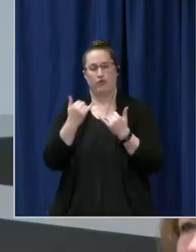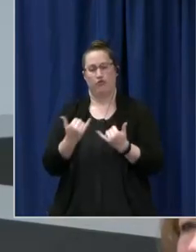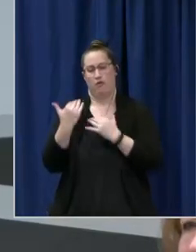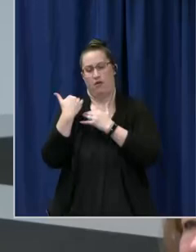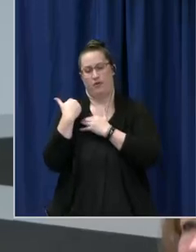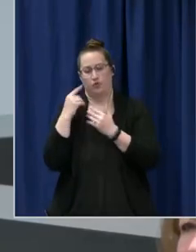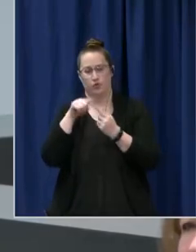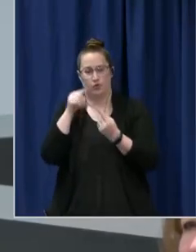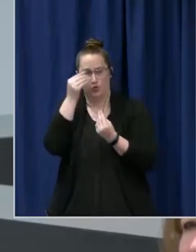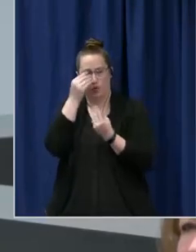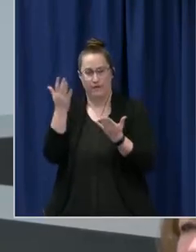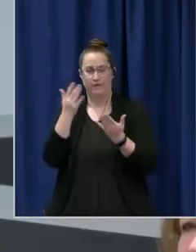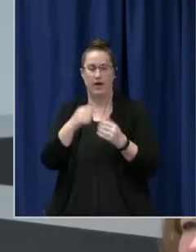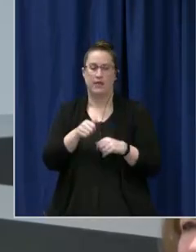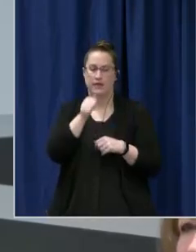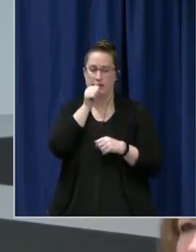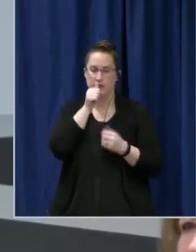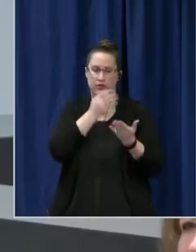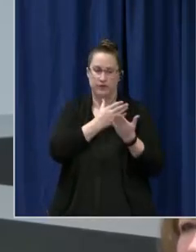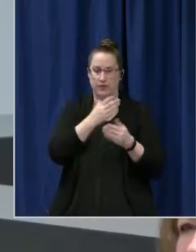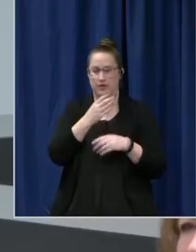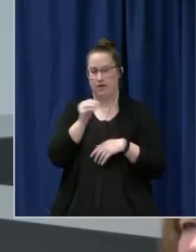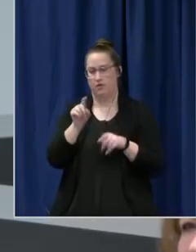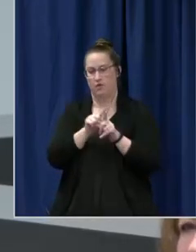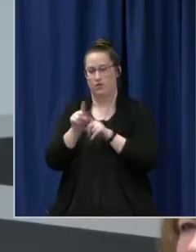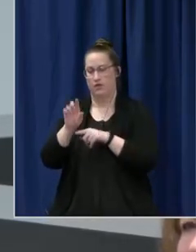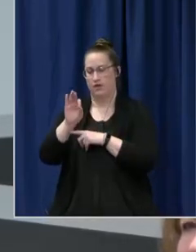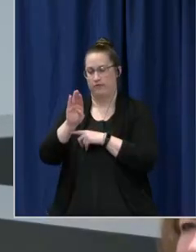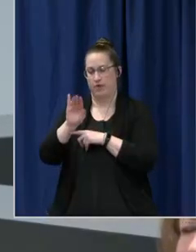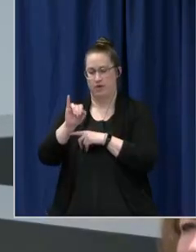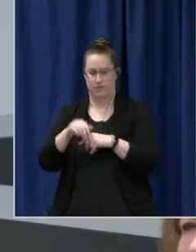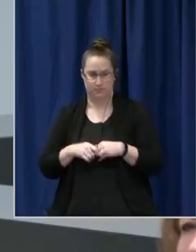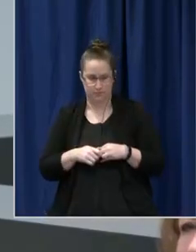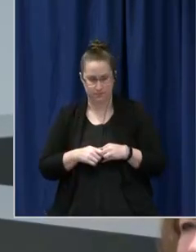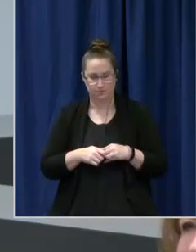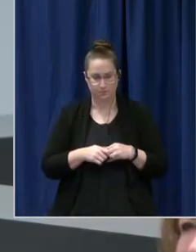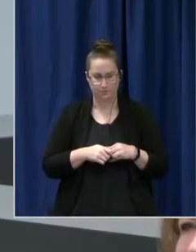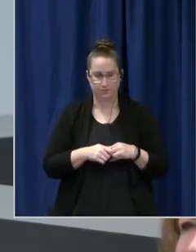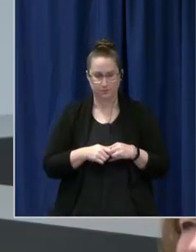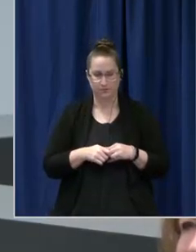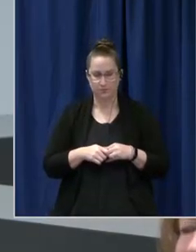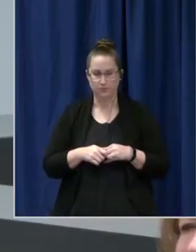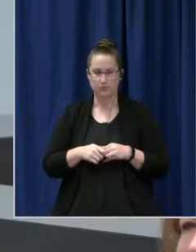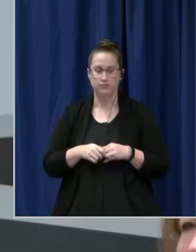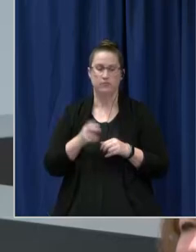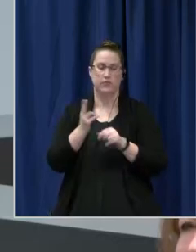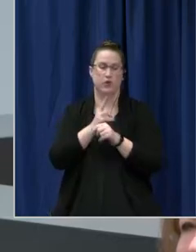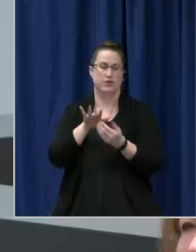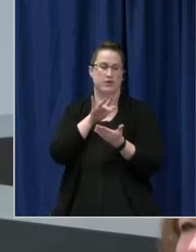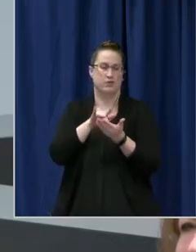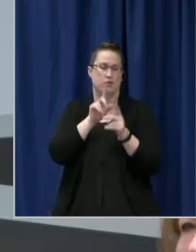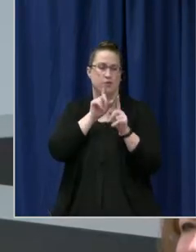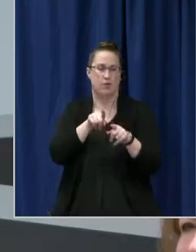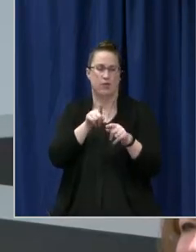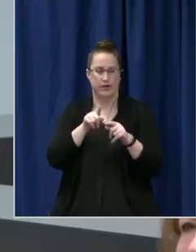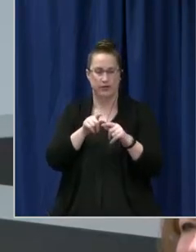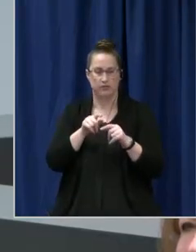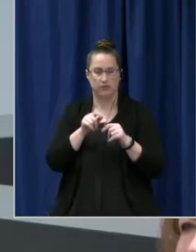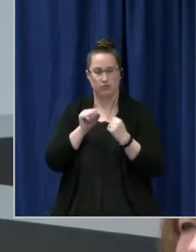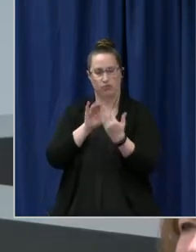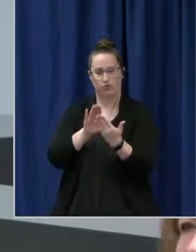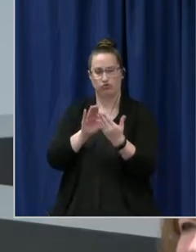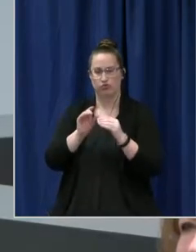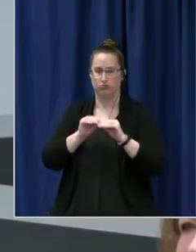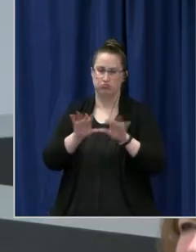the Secret Service and the FBI via a central reporting facility.